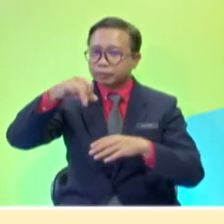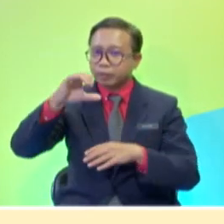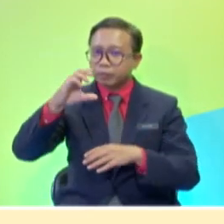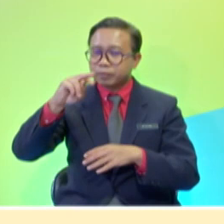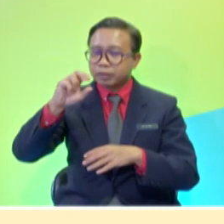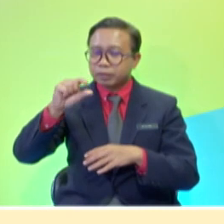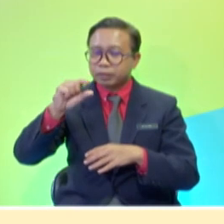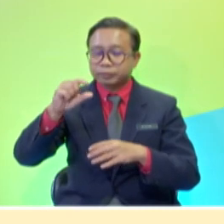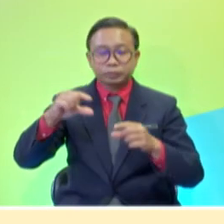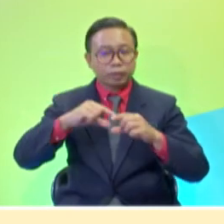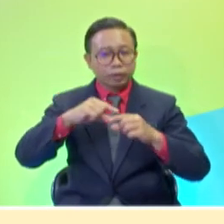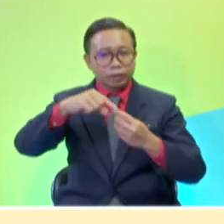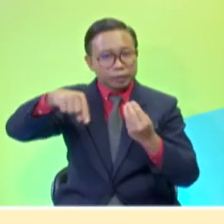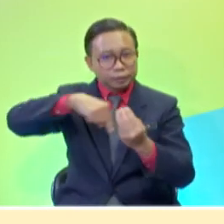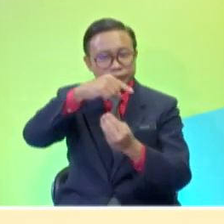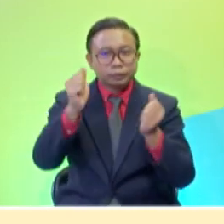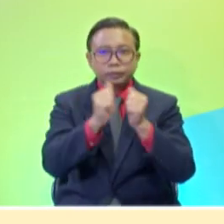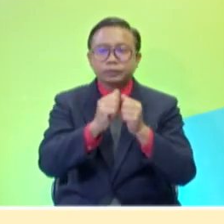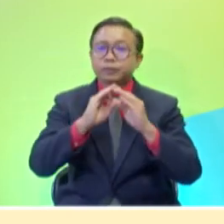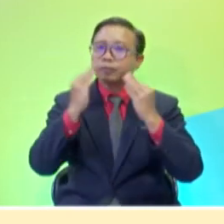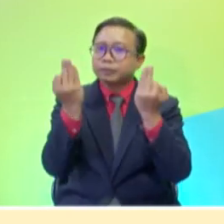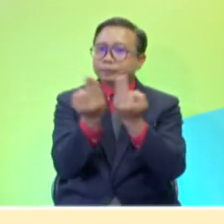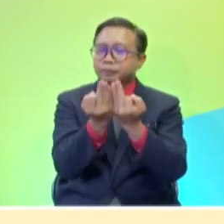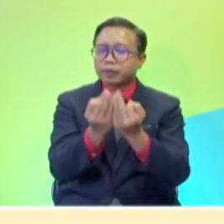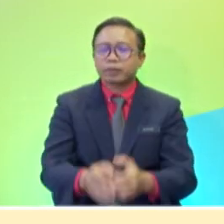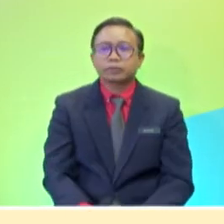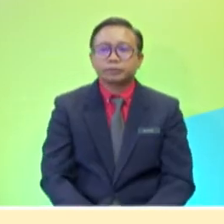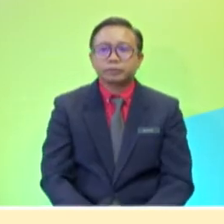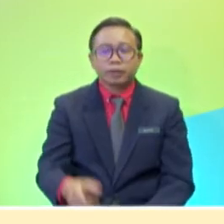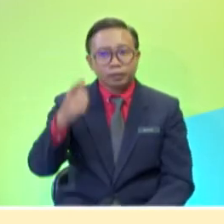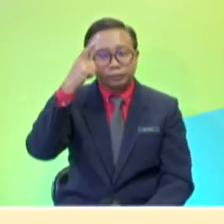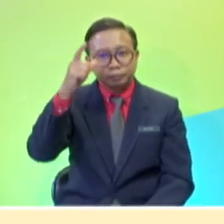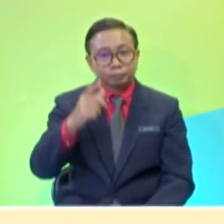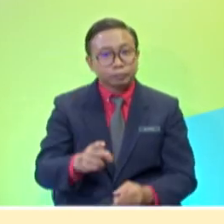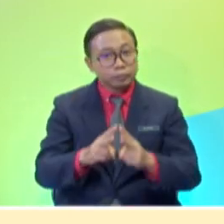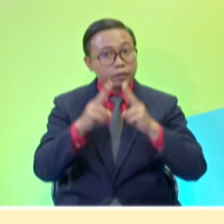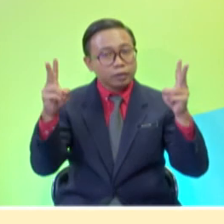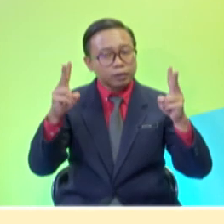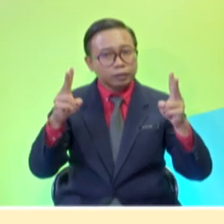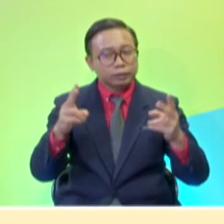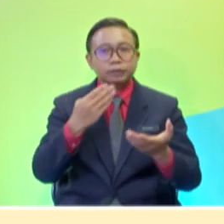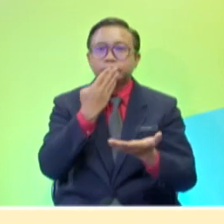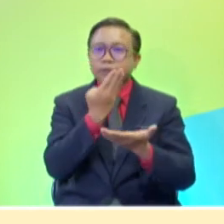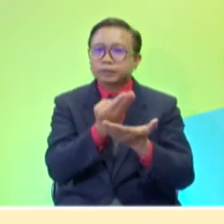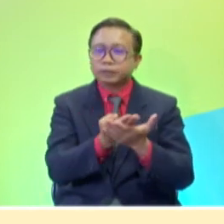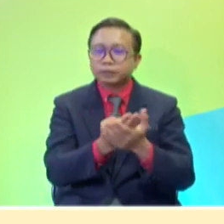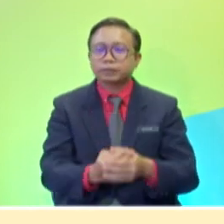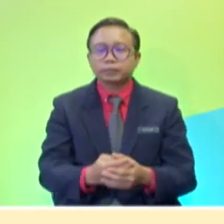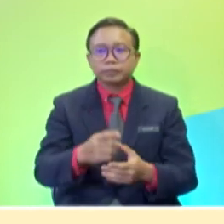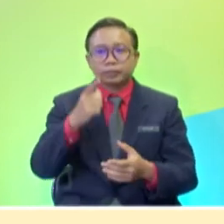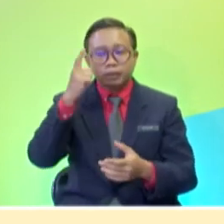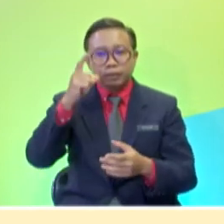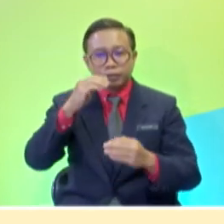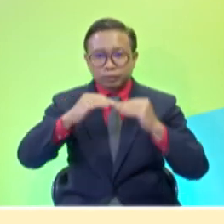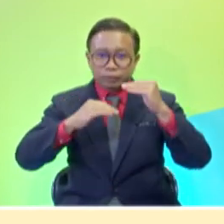gather around with your family, because the atmosphere, it looks really nice with the trees and like the buildings